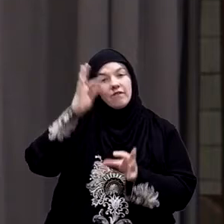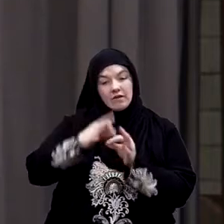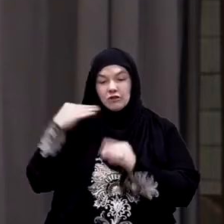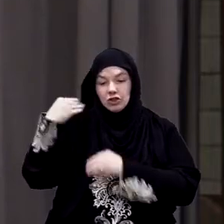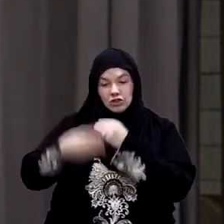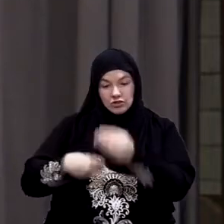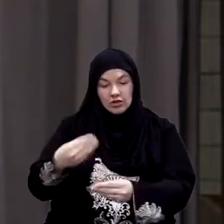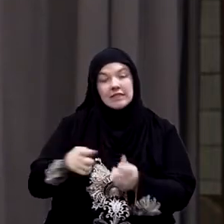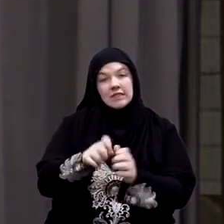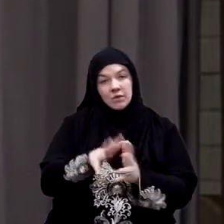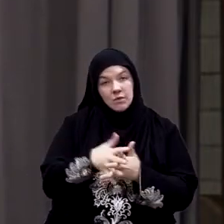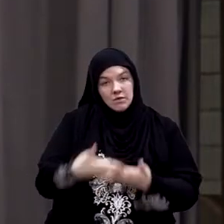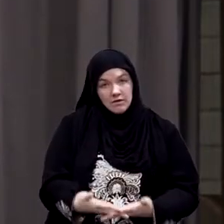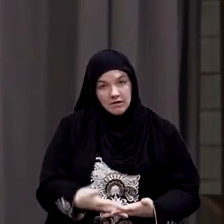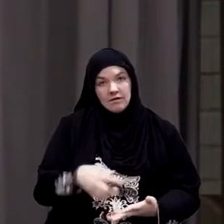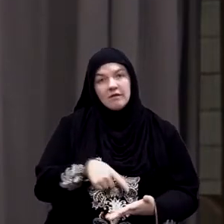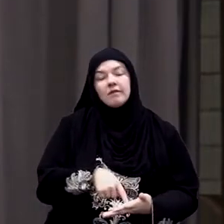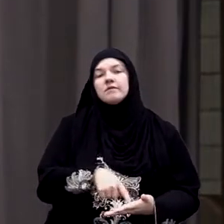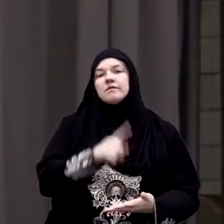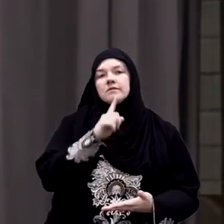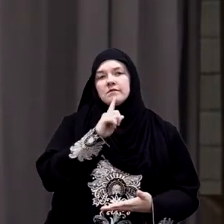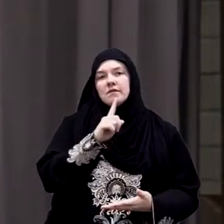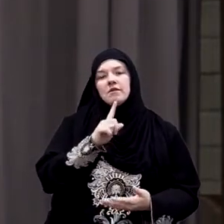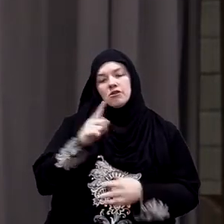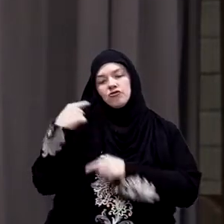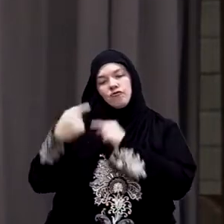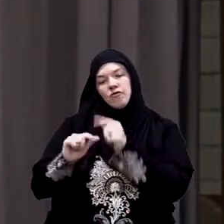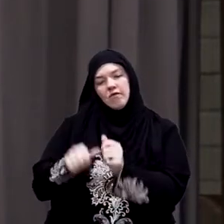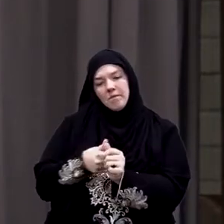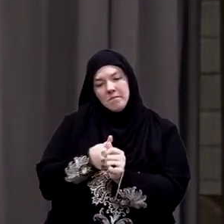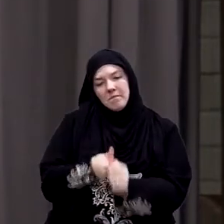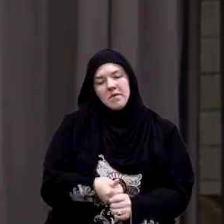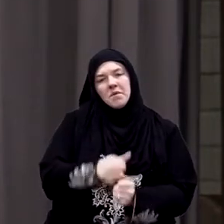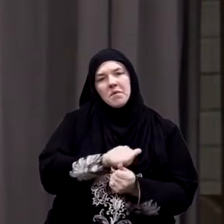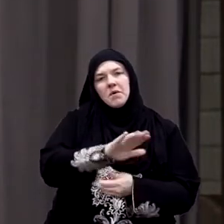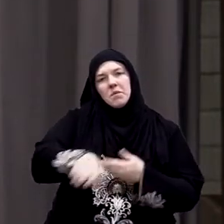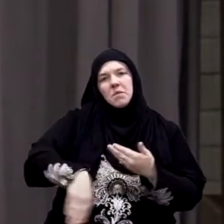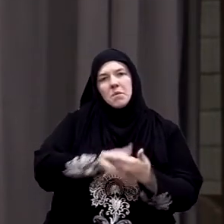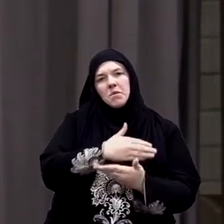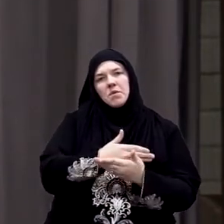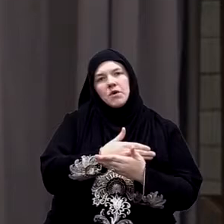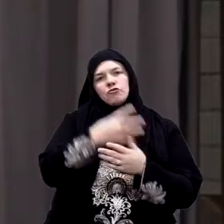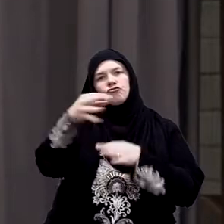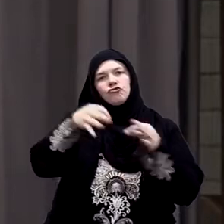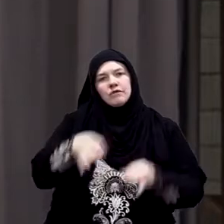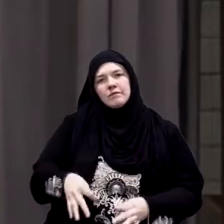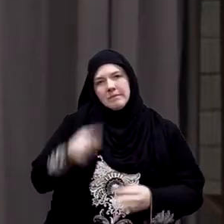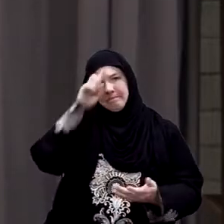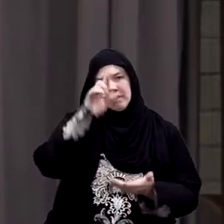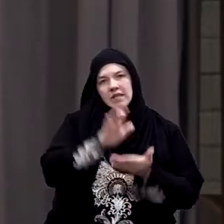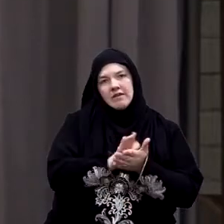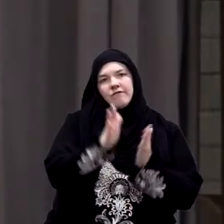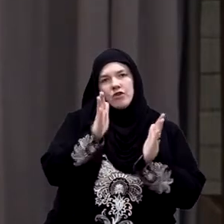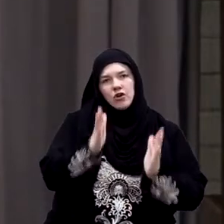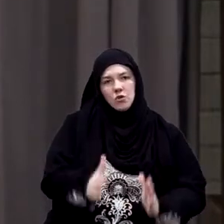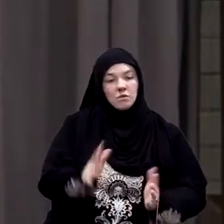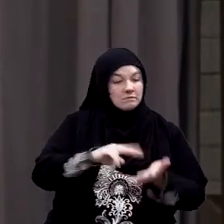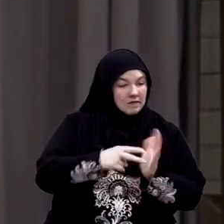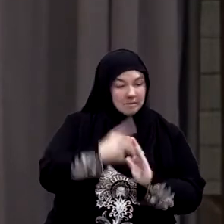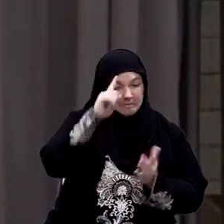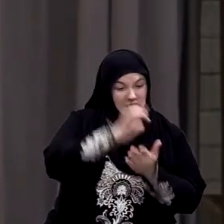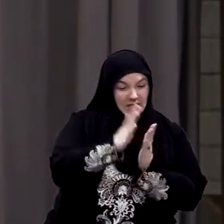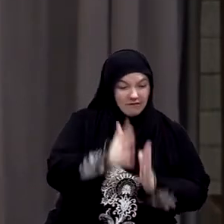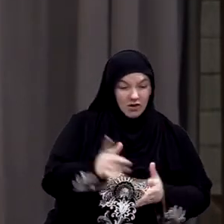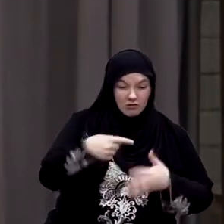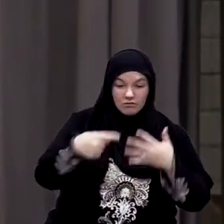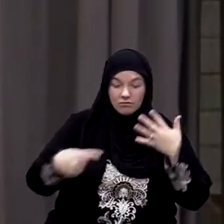Quran as a generation that complies with all the description of the believers in the Quran.